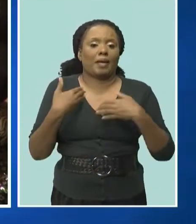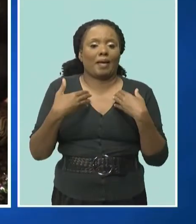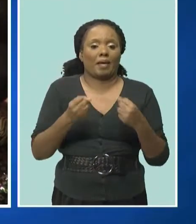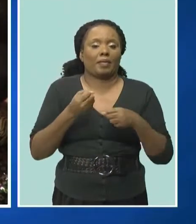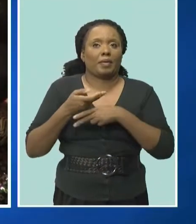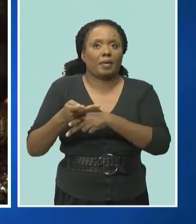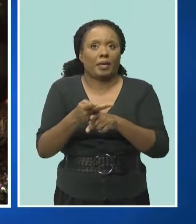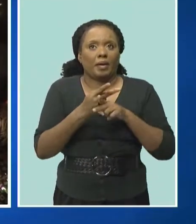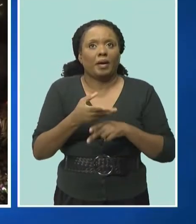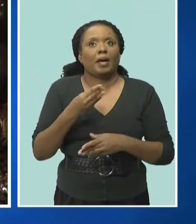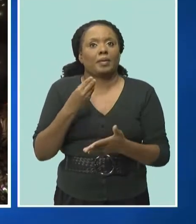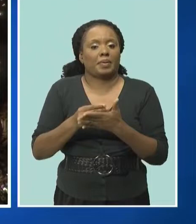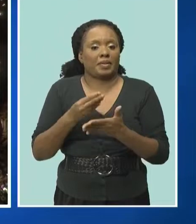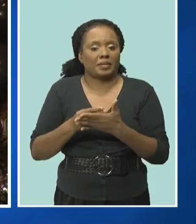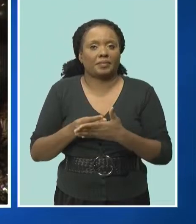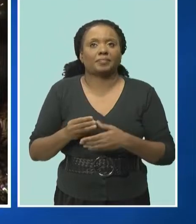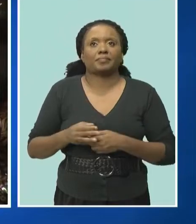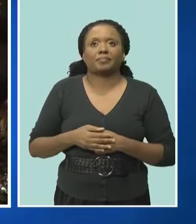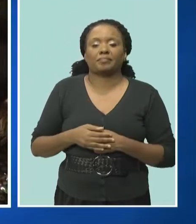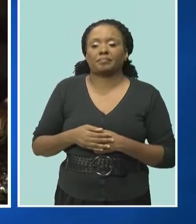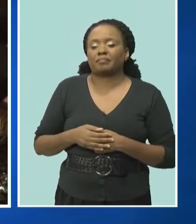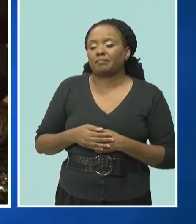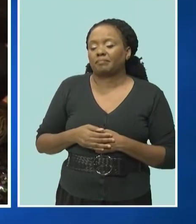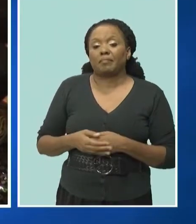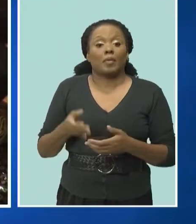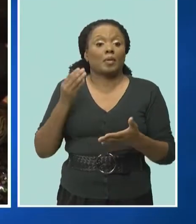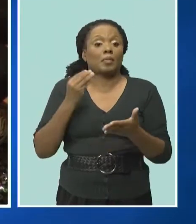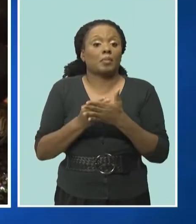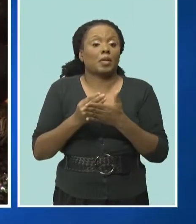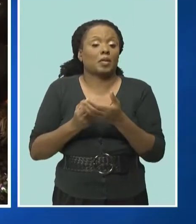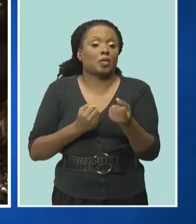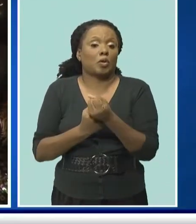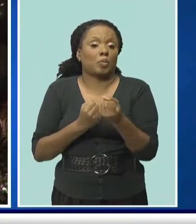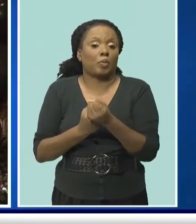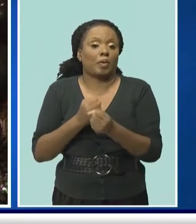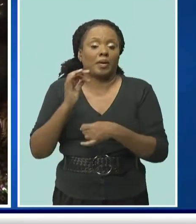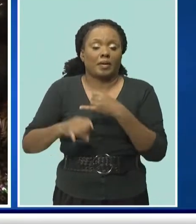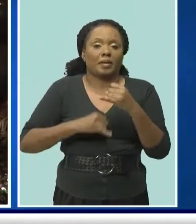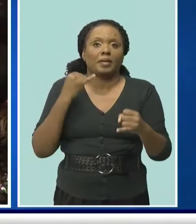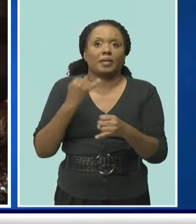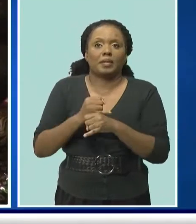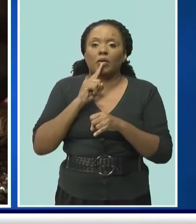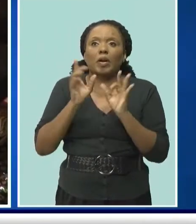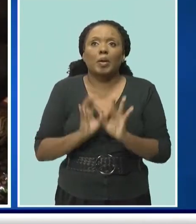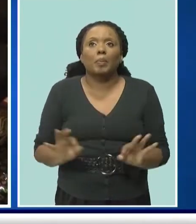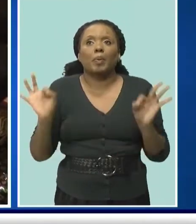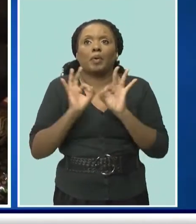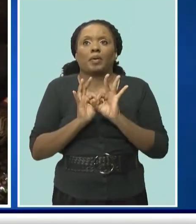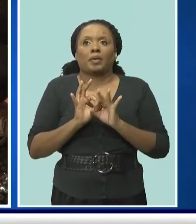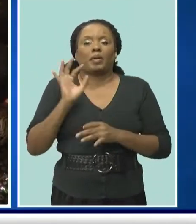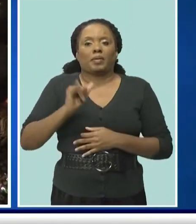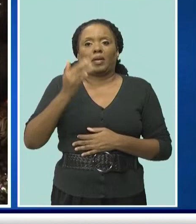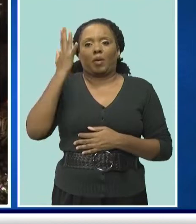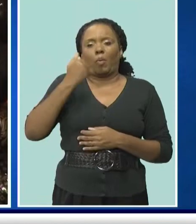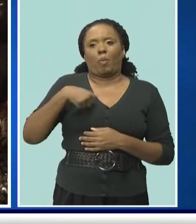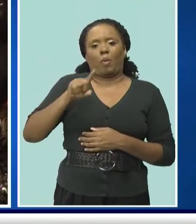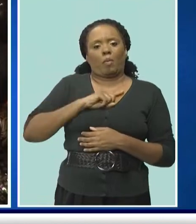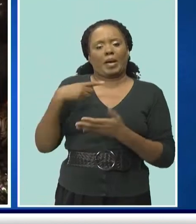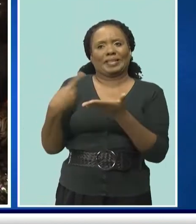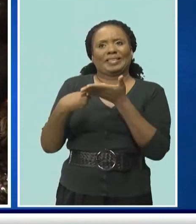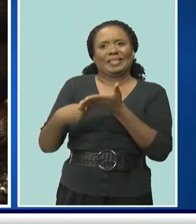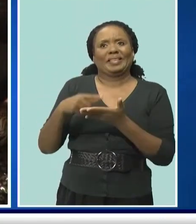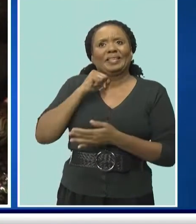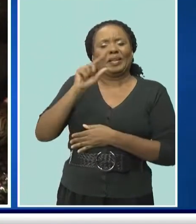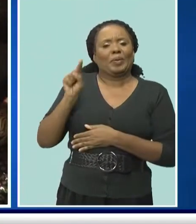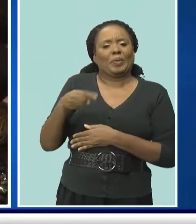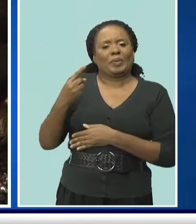financing. Funding at the international level, that is why we speak to the need for not only countries contributing and not